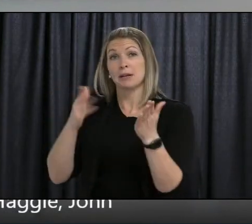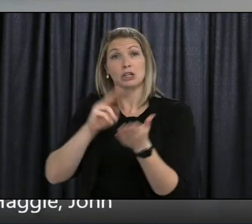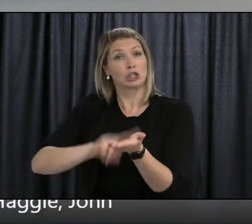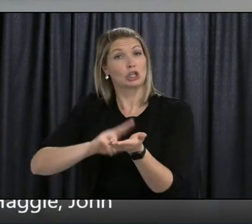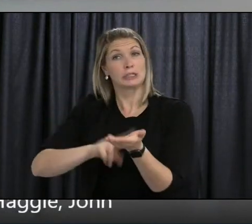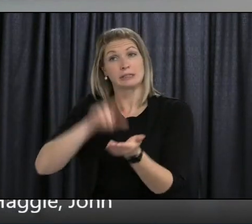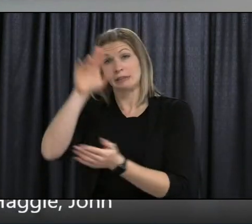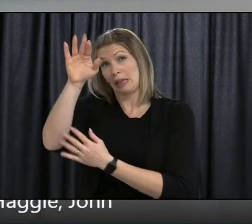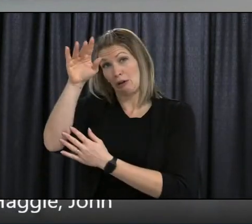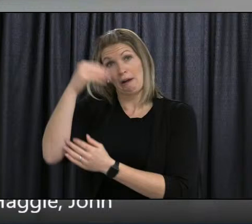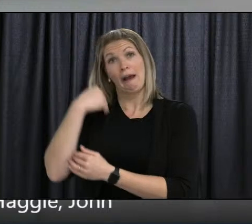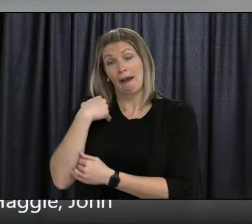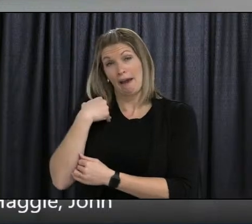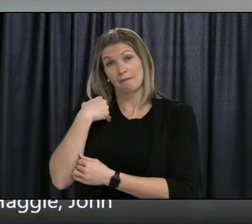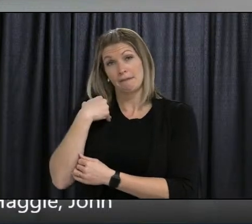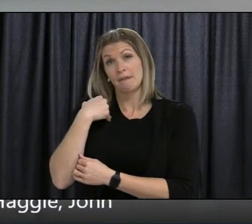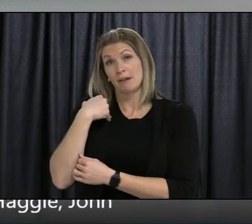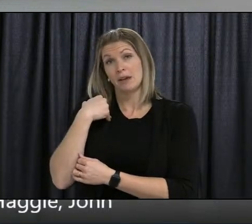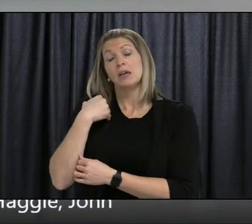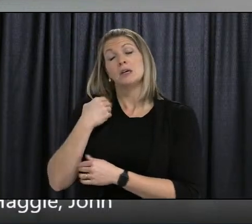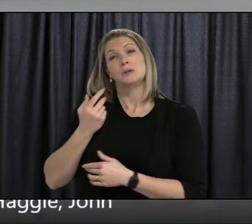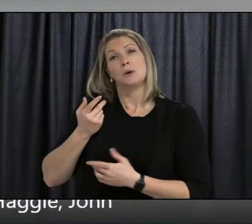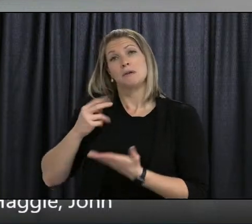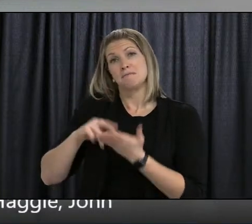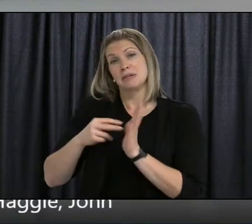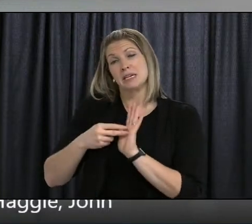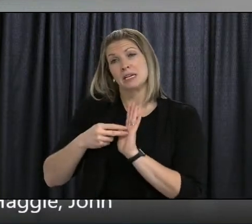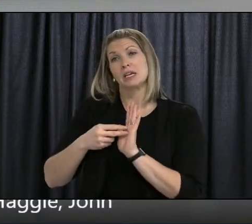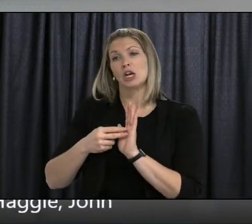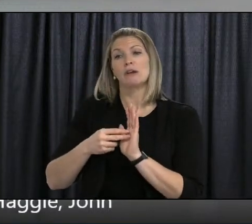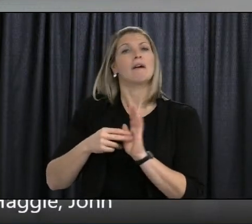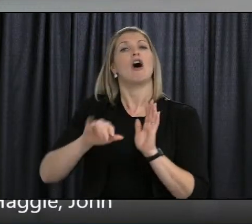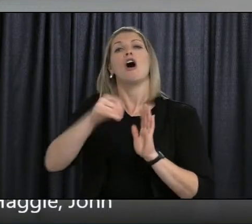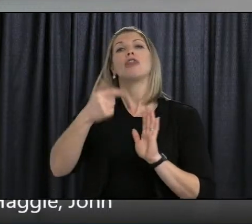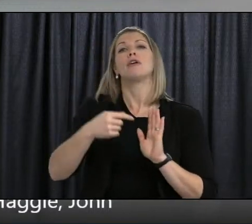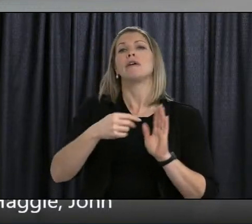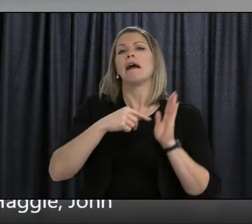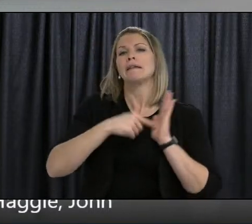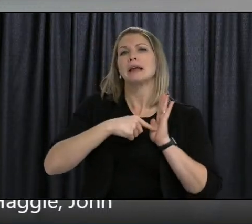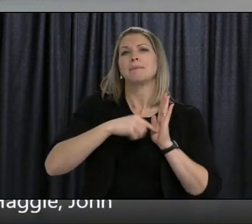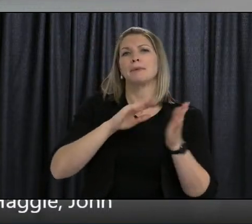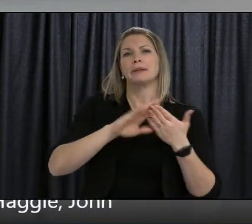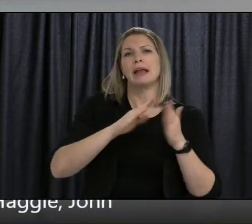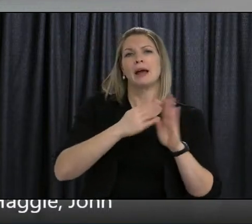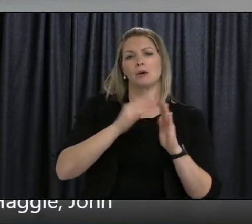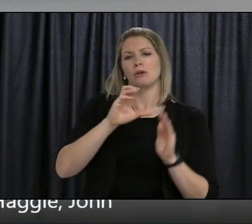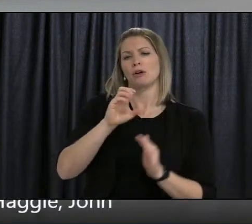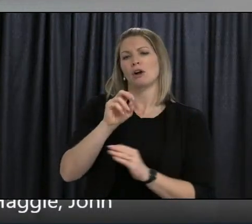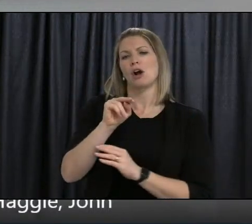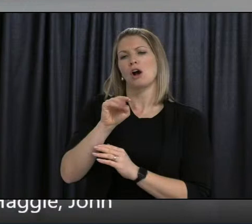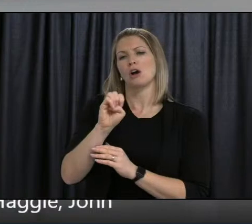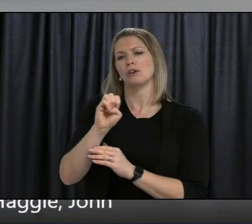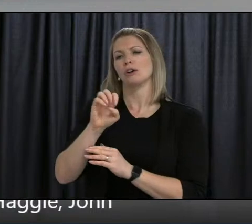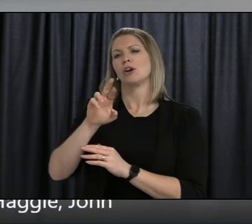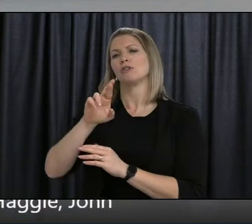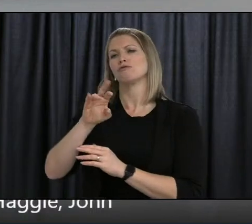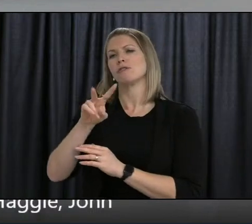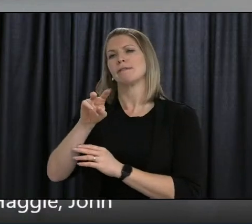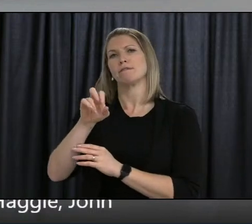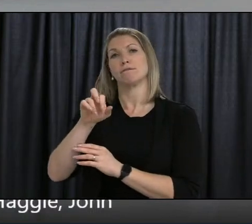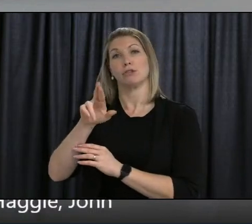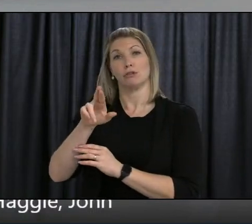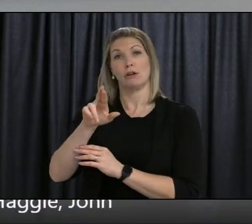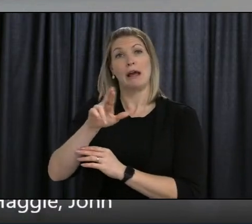Nation. There will be discussions with Con River, for example, about the band and the reserve down